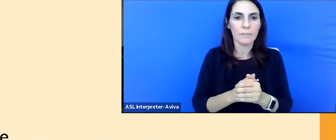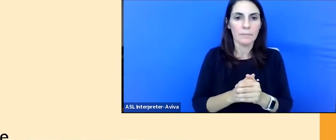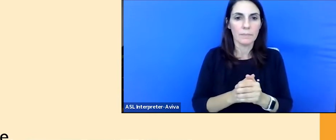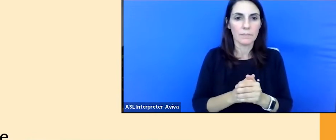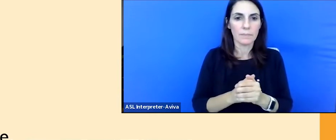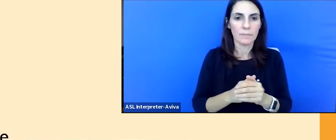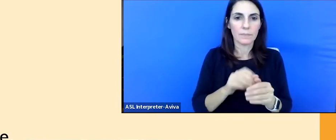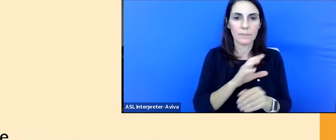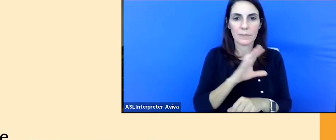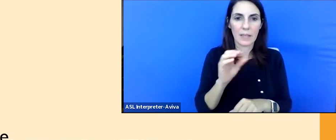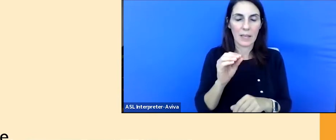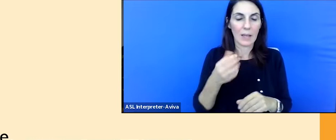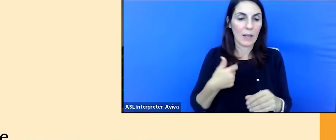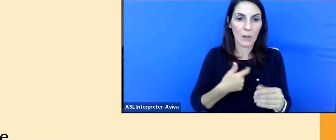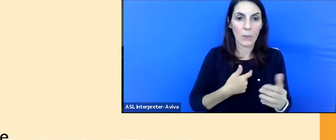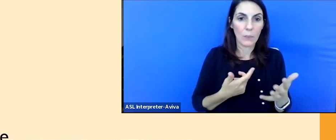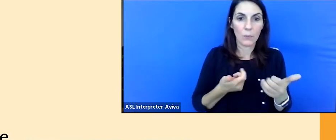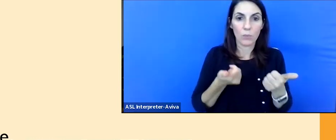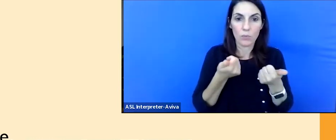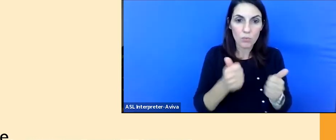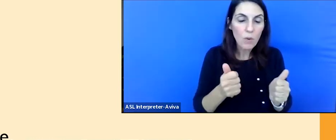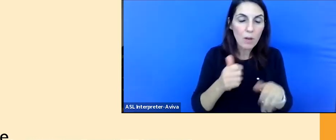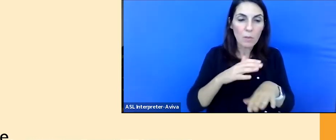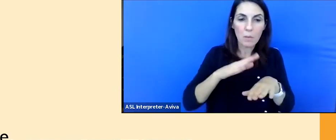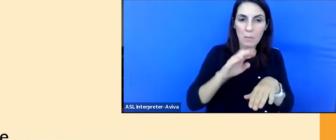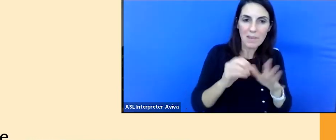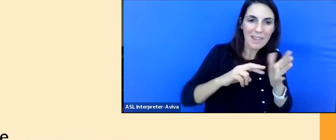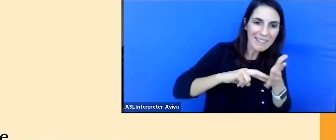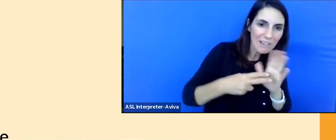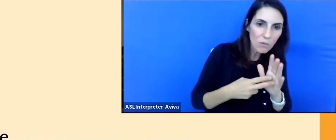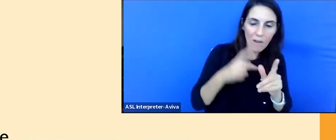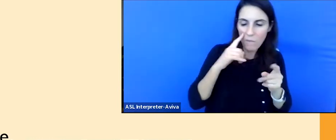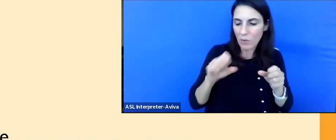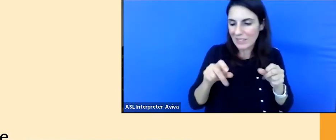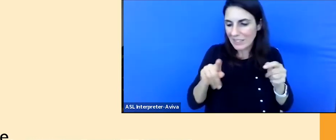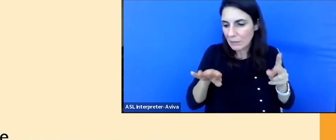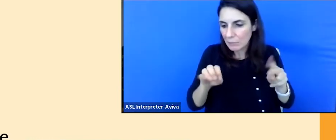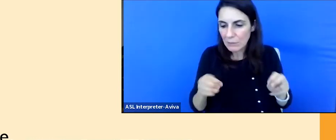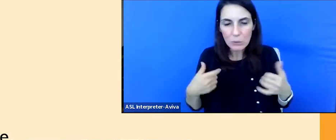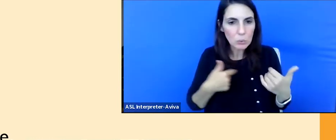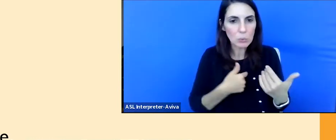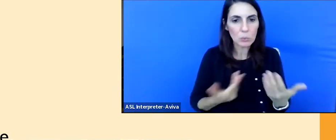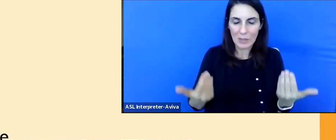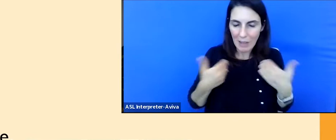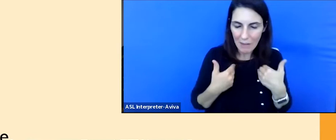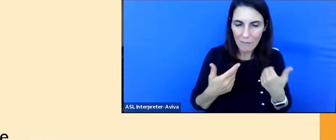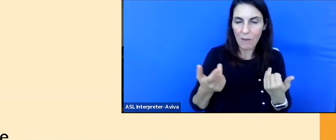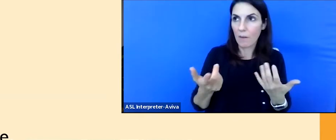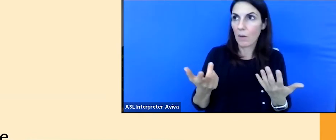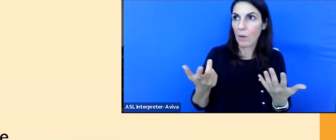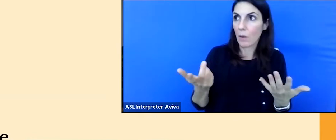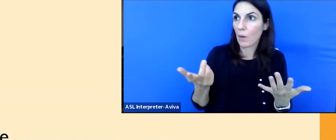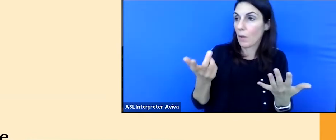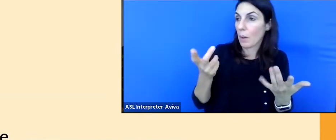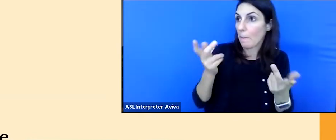and to be intentional about the space that we inhabit, about the people that we connect